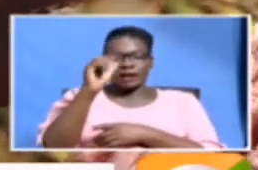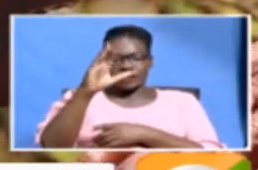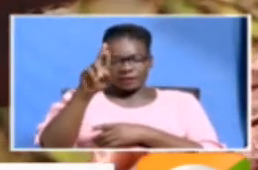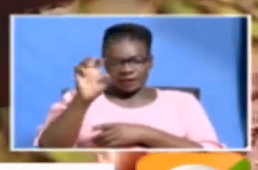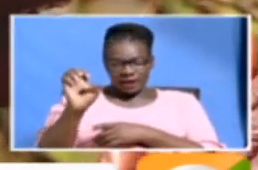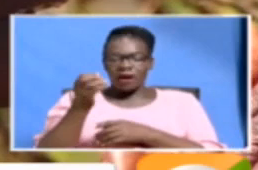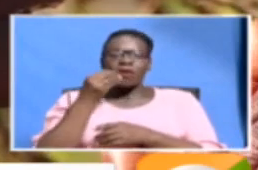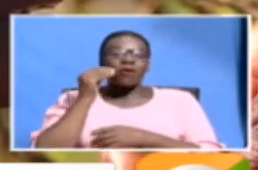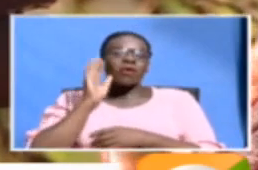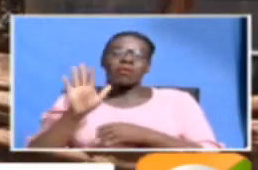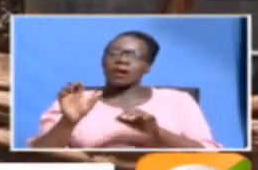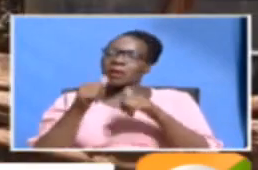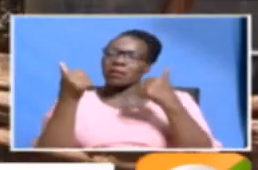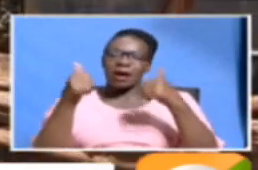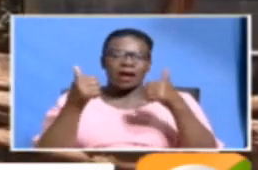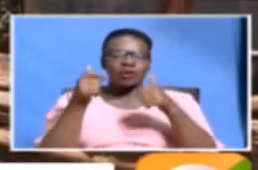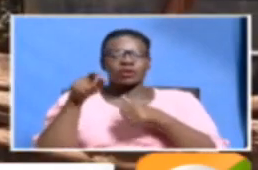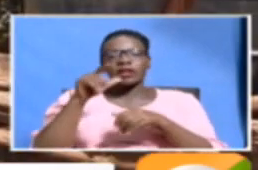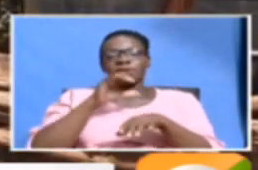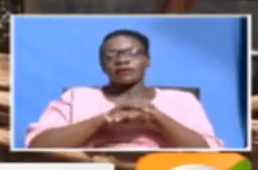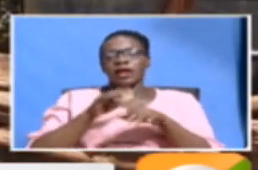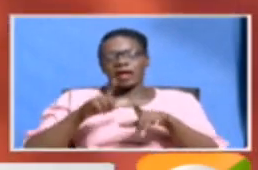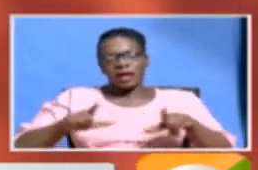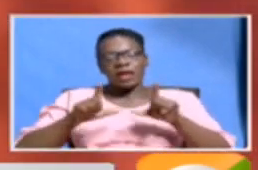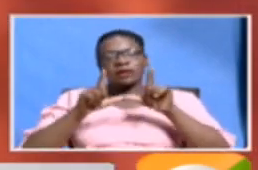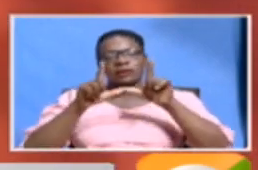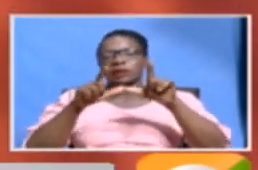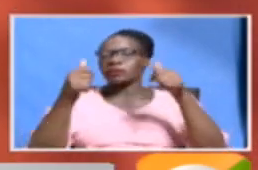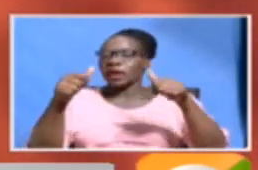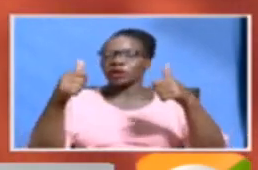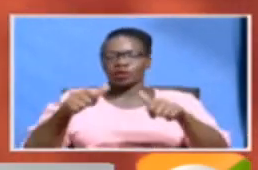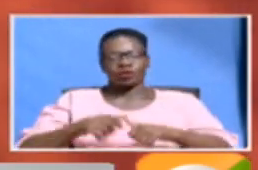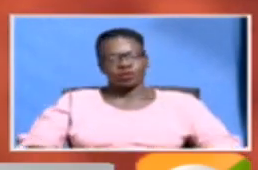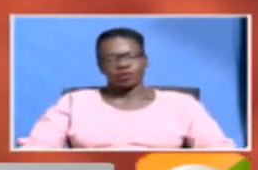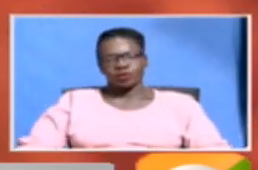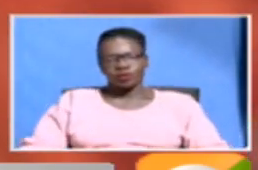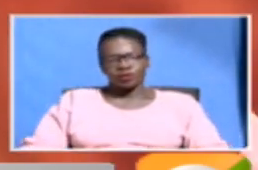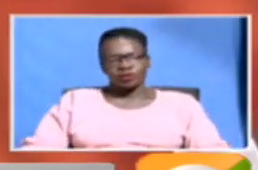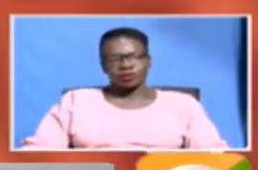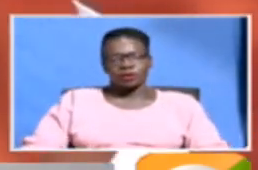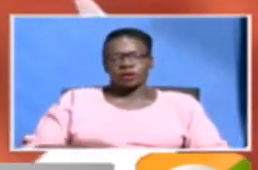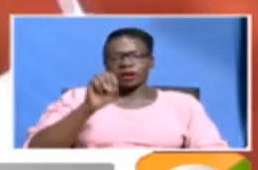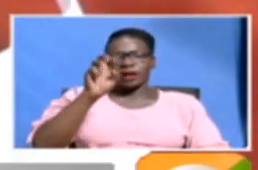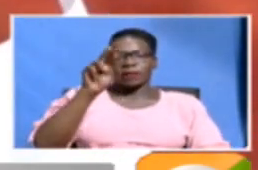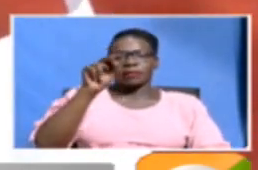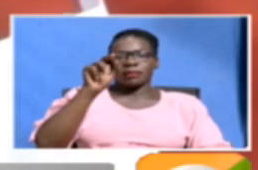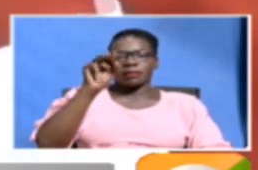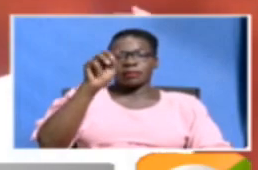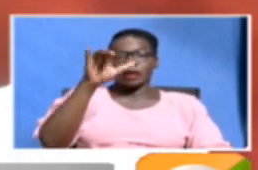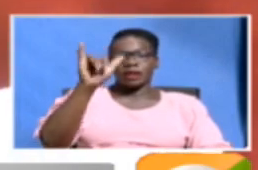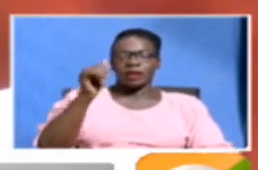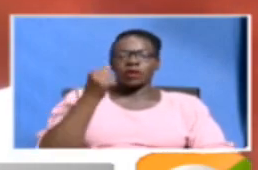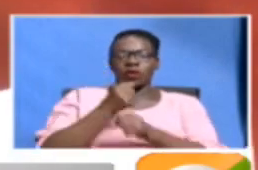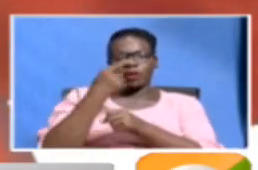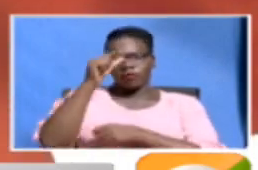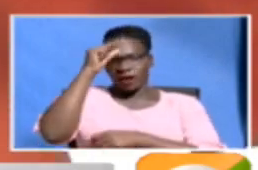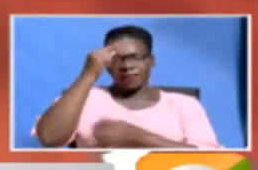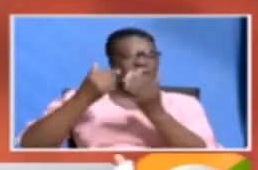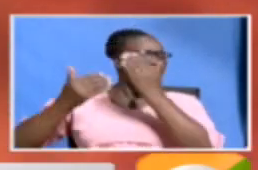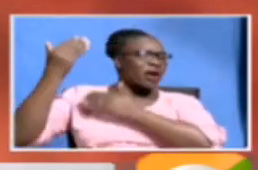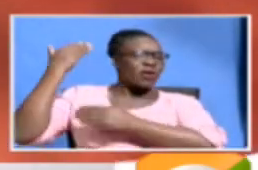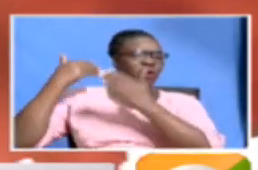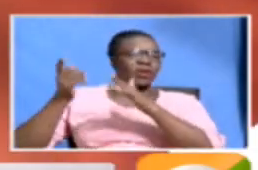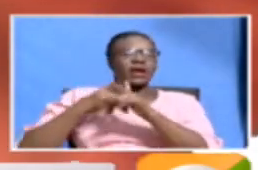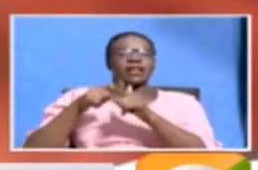yet. She hasn't managed to get the title to her land. Emily worked for the government back in the days and earned